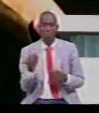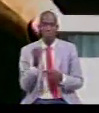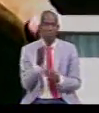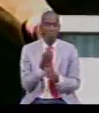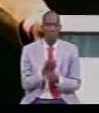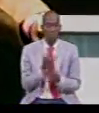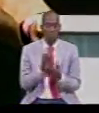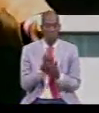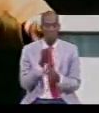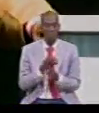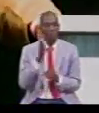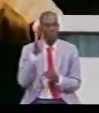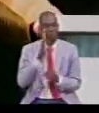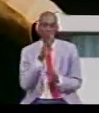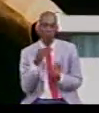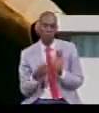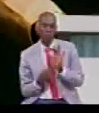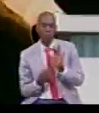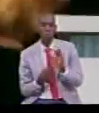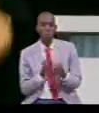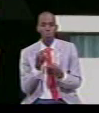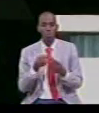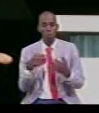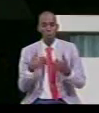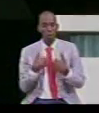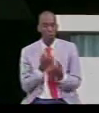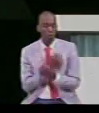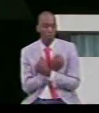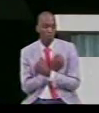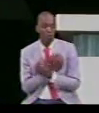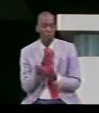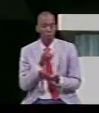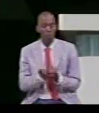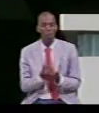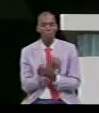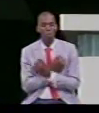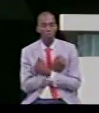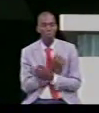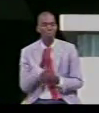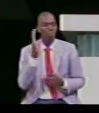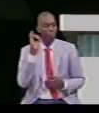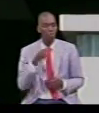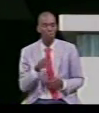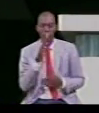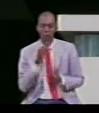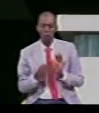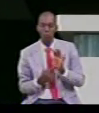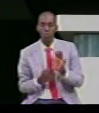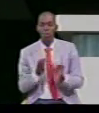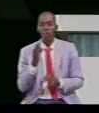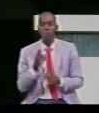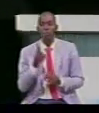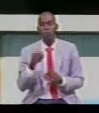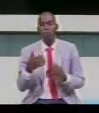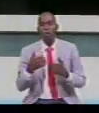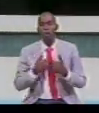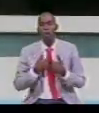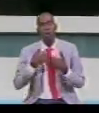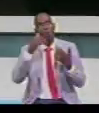When you have love, that love will be expressed. If you have expectation, by the